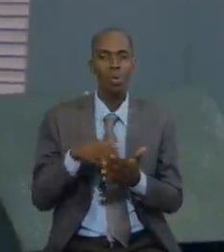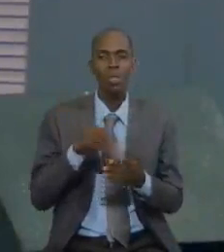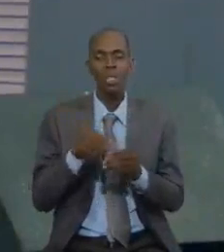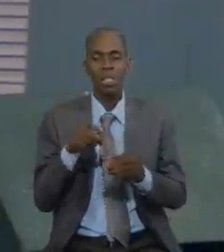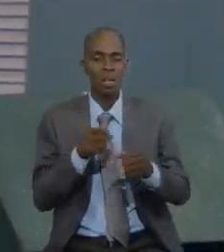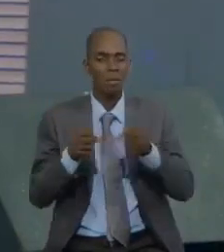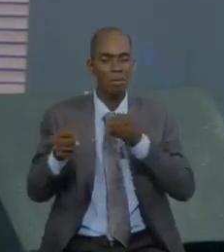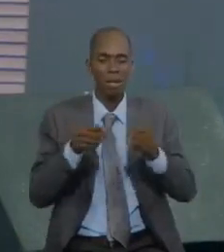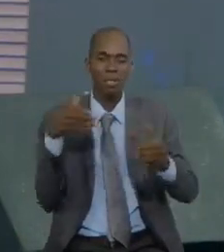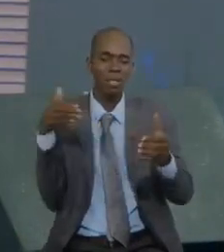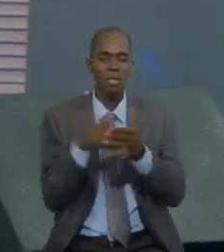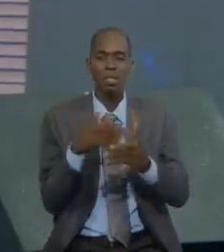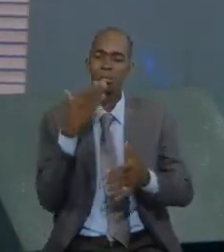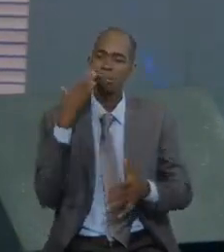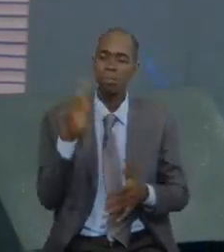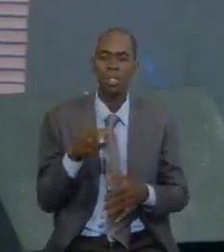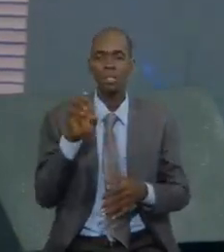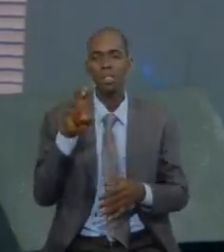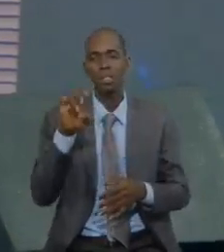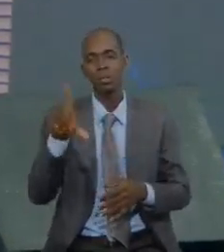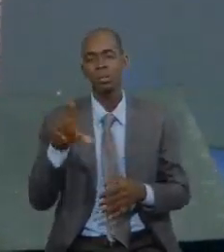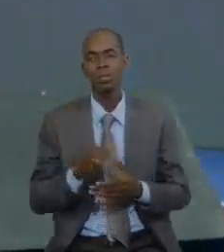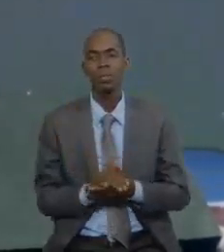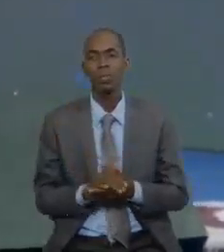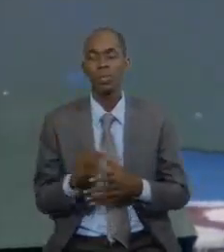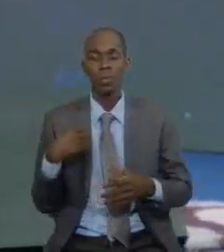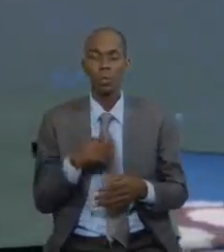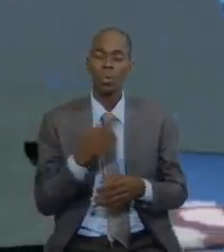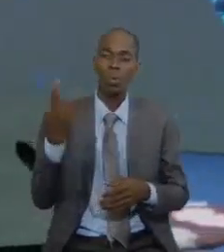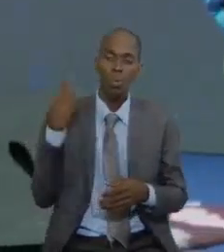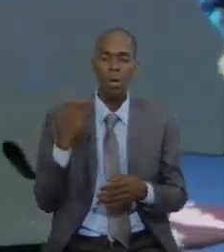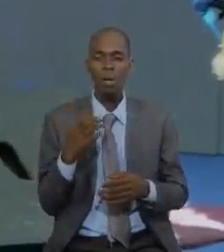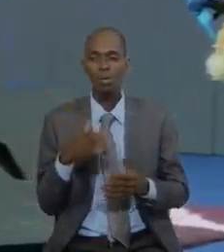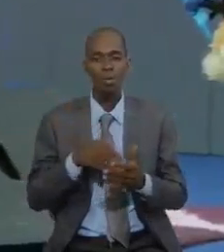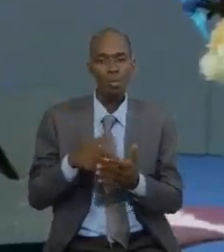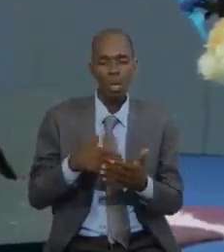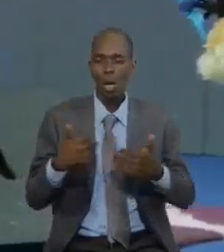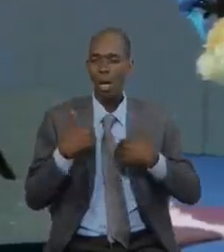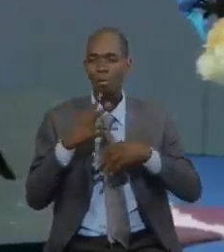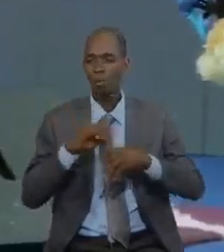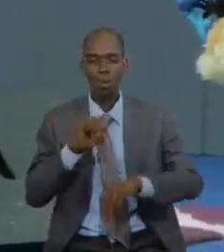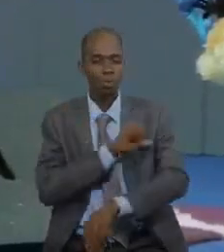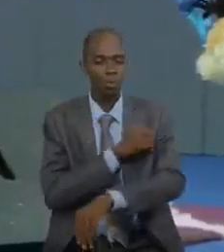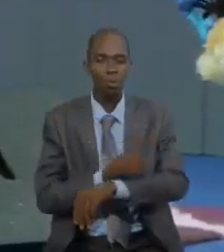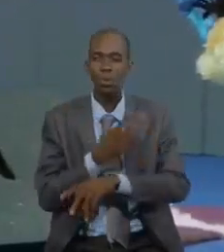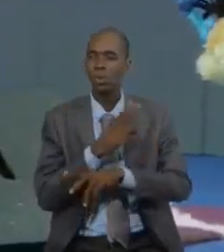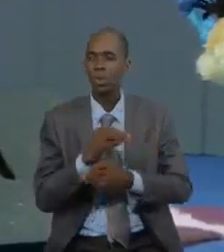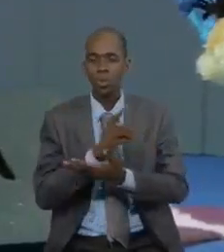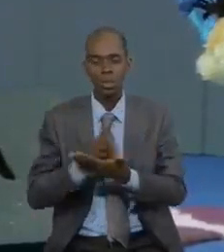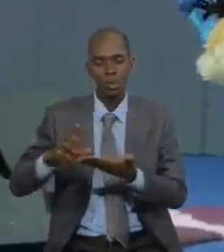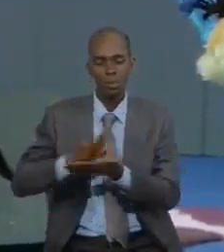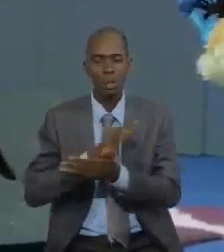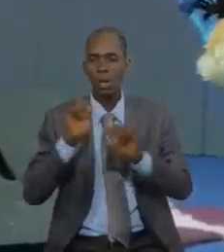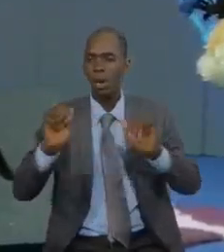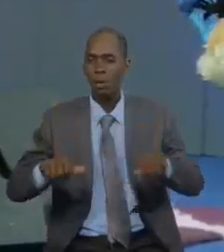against evil. We were weak. We had no strength. We had no divine ability. And